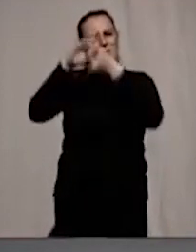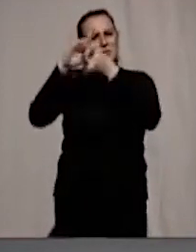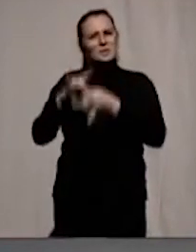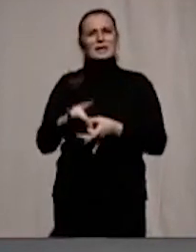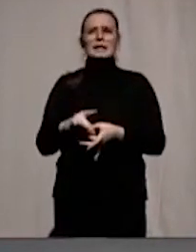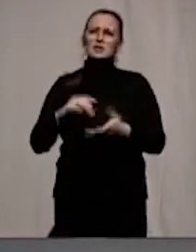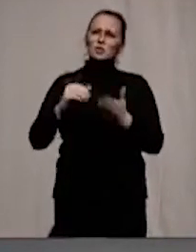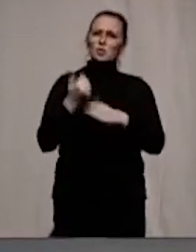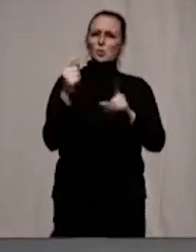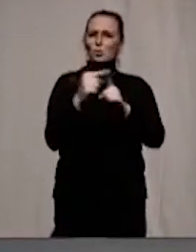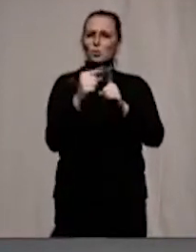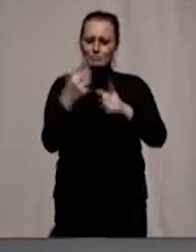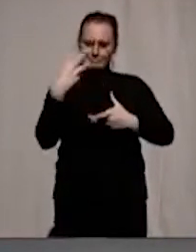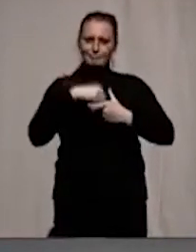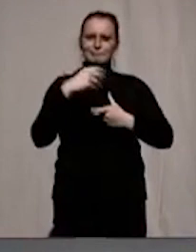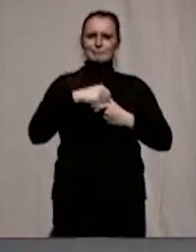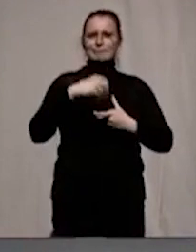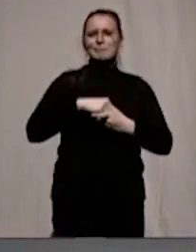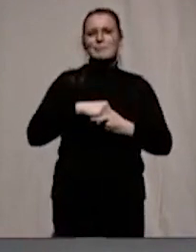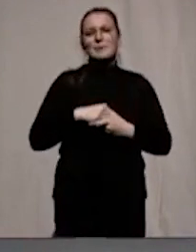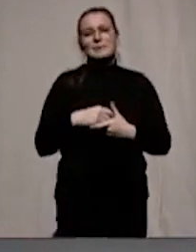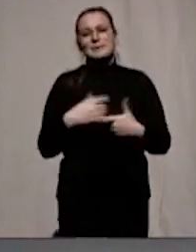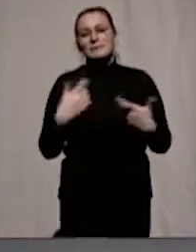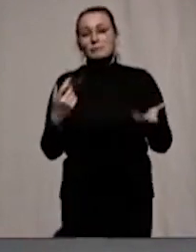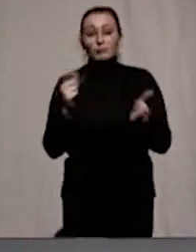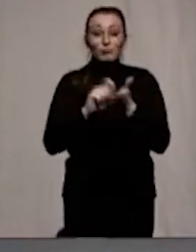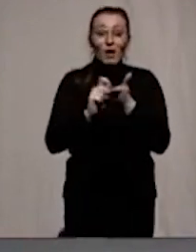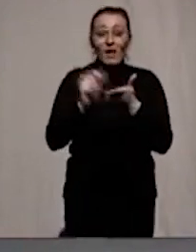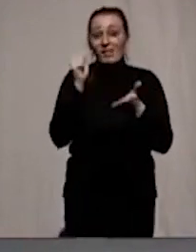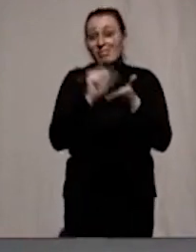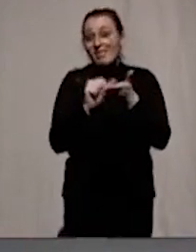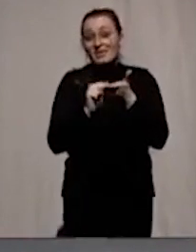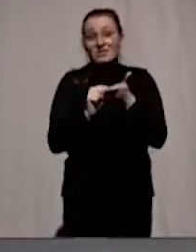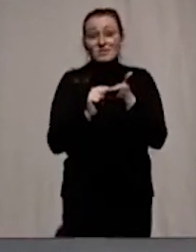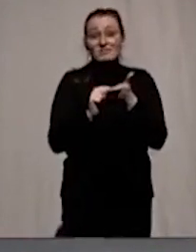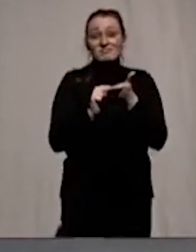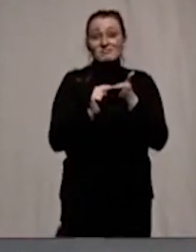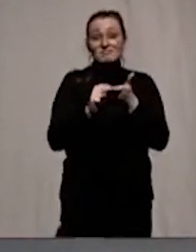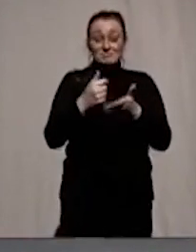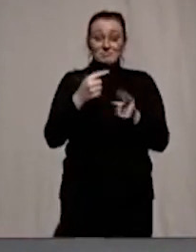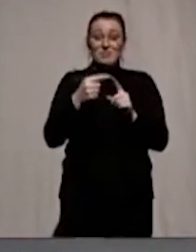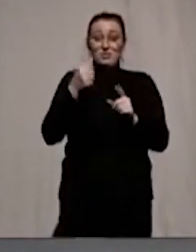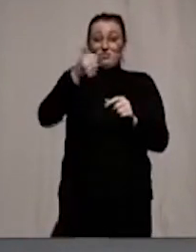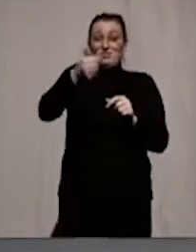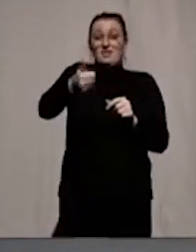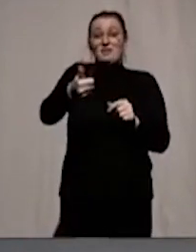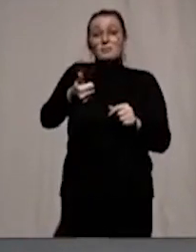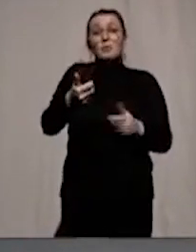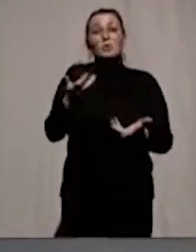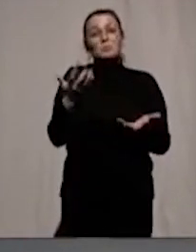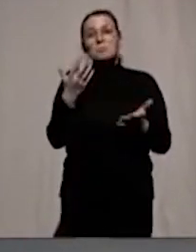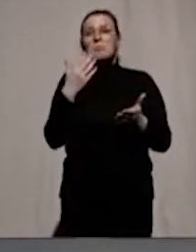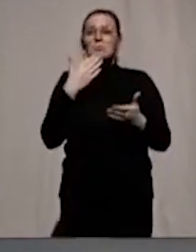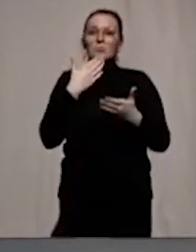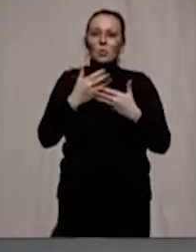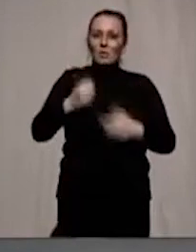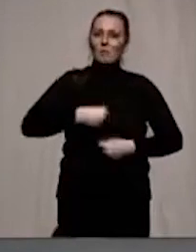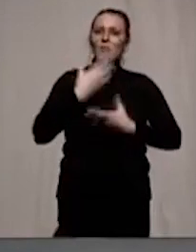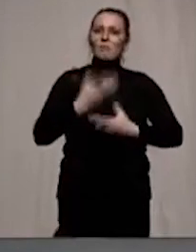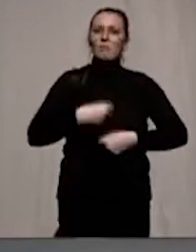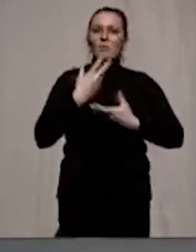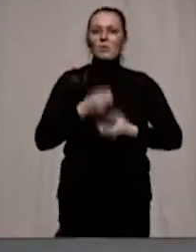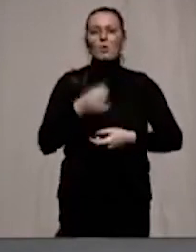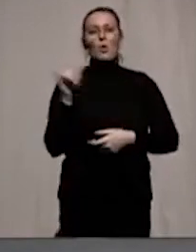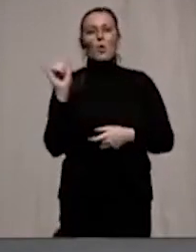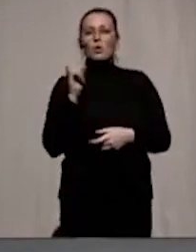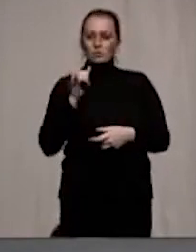practice. You can write a random letter to yourself. That's just a good practice as it is for like getting your emotions out. And reading it out loud too